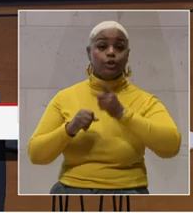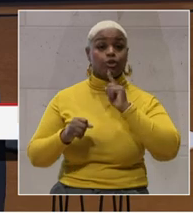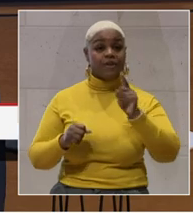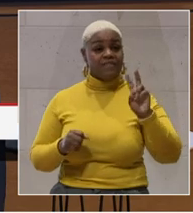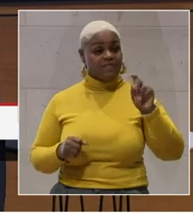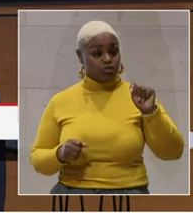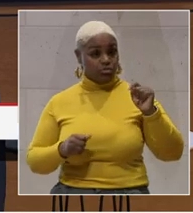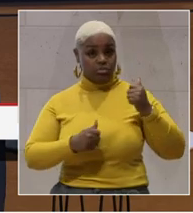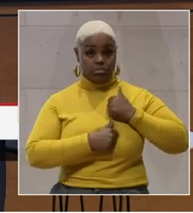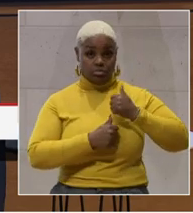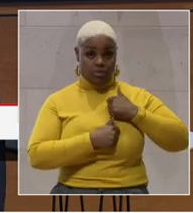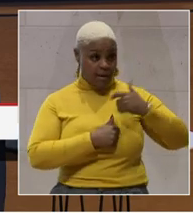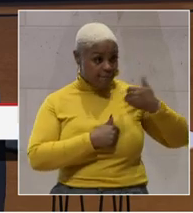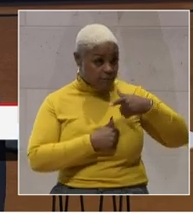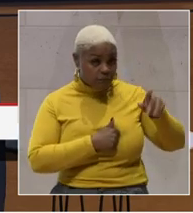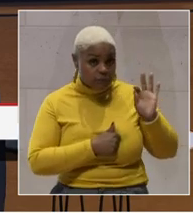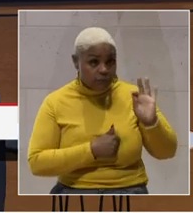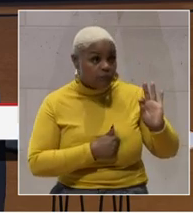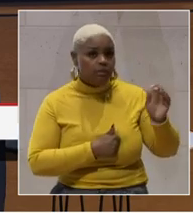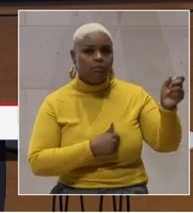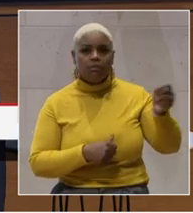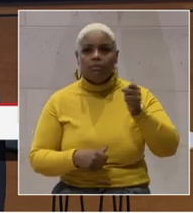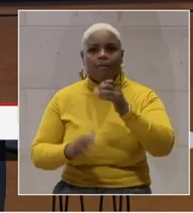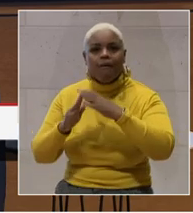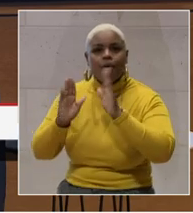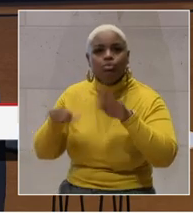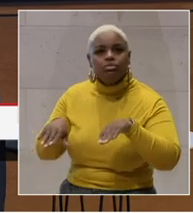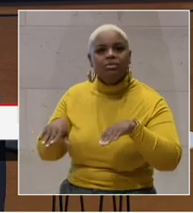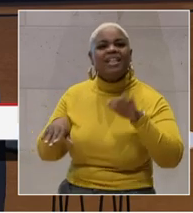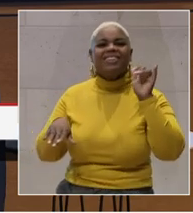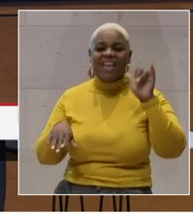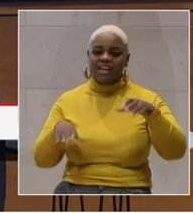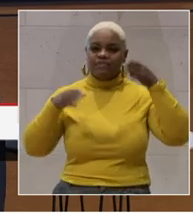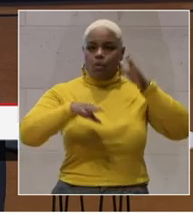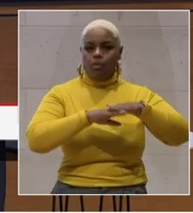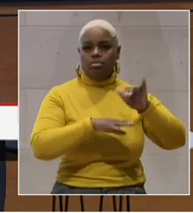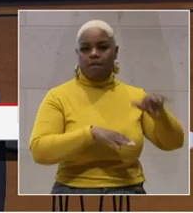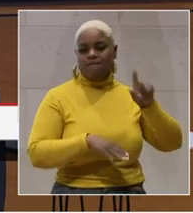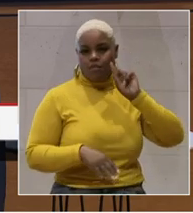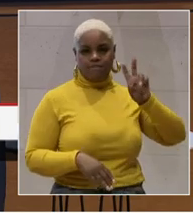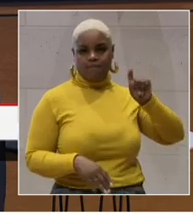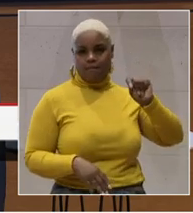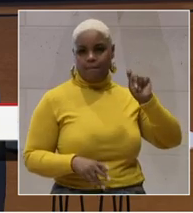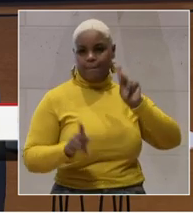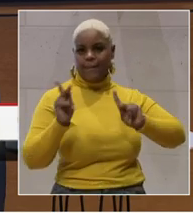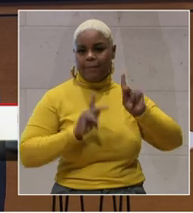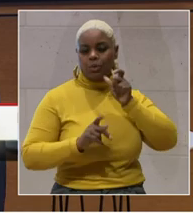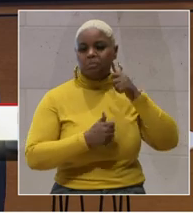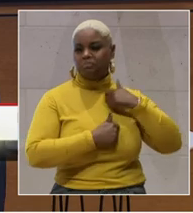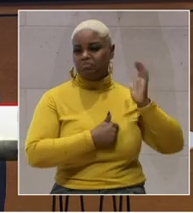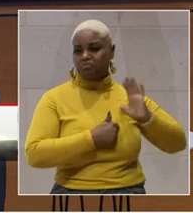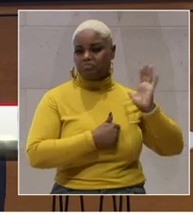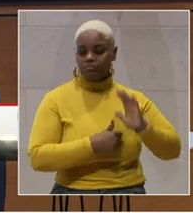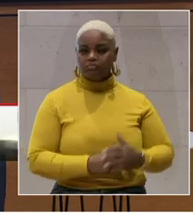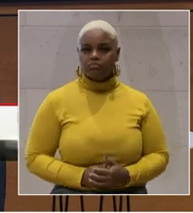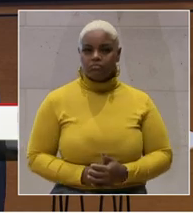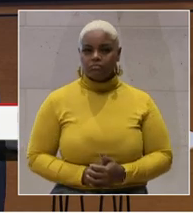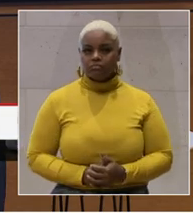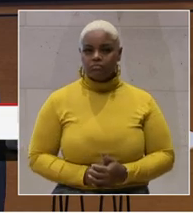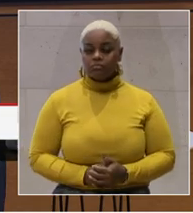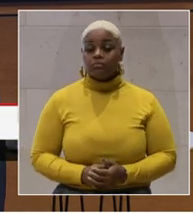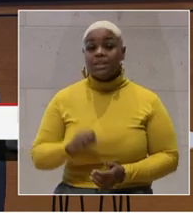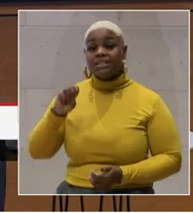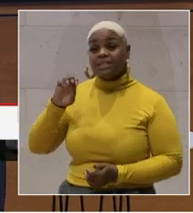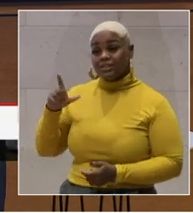there continues to be a focus on that. But the Secretary also mentioned earlier that